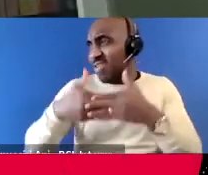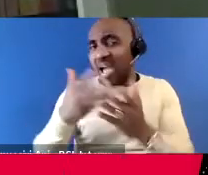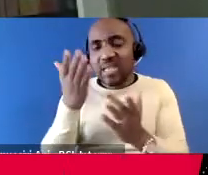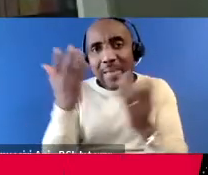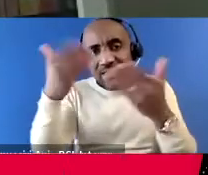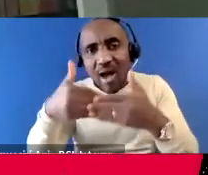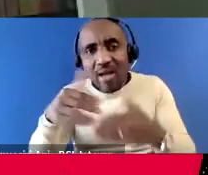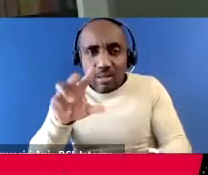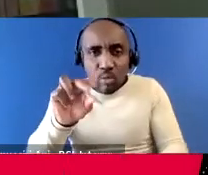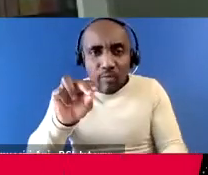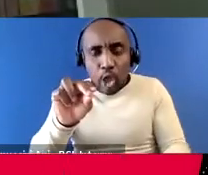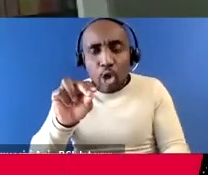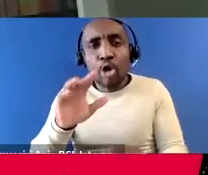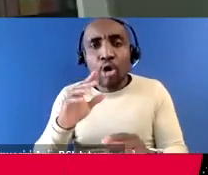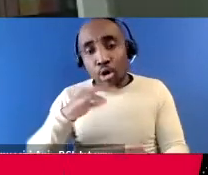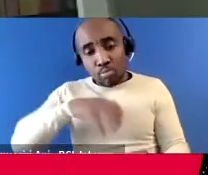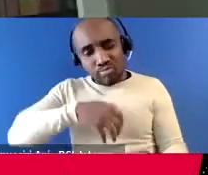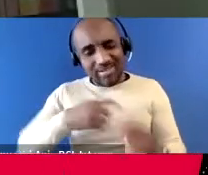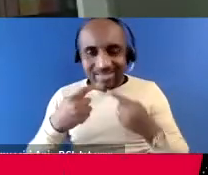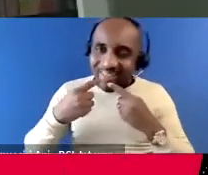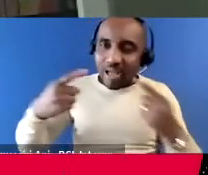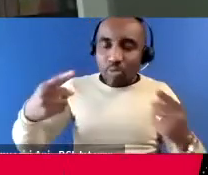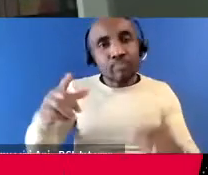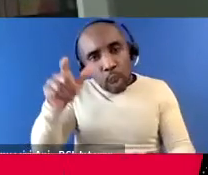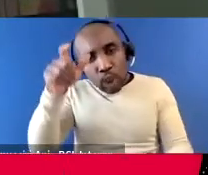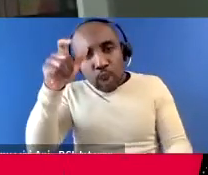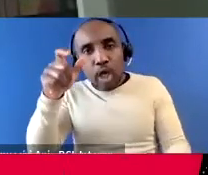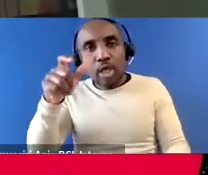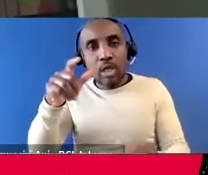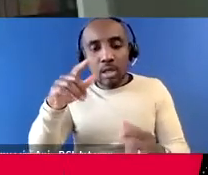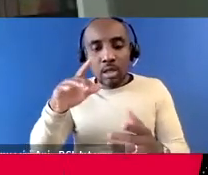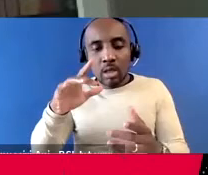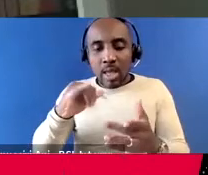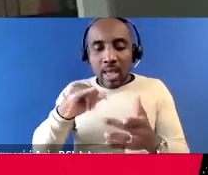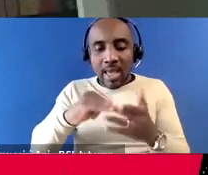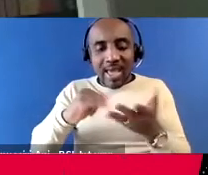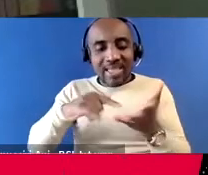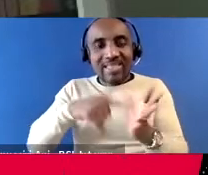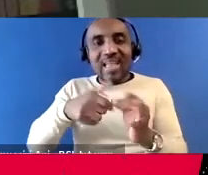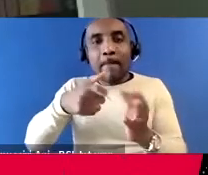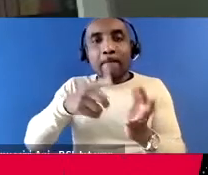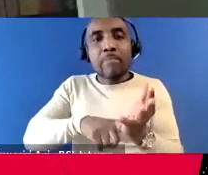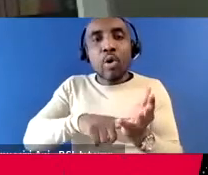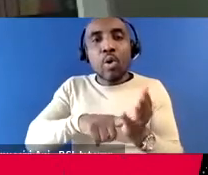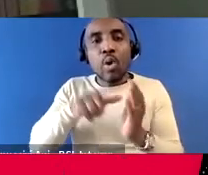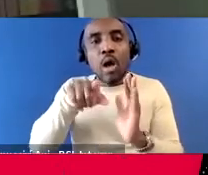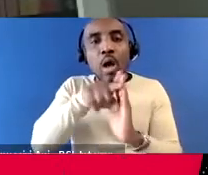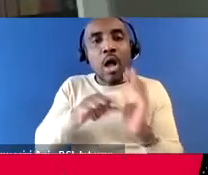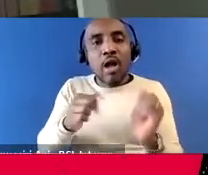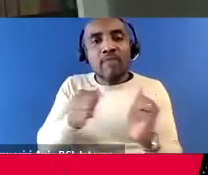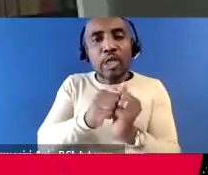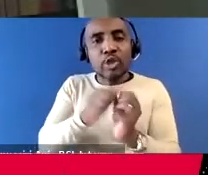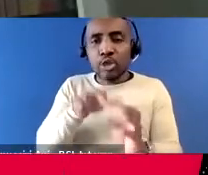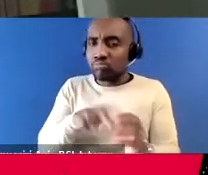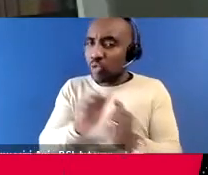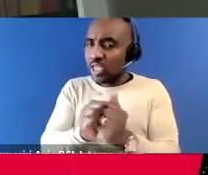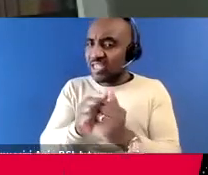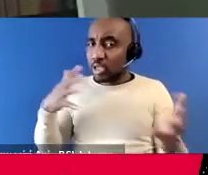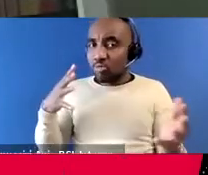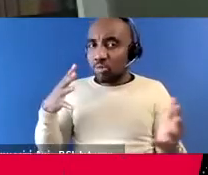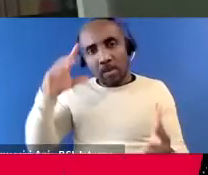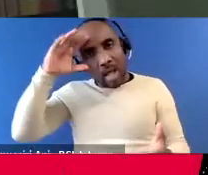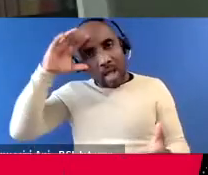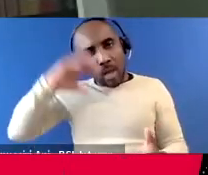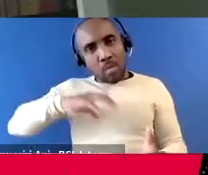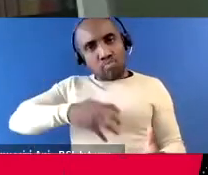midnight, the president announced that Turkey is withdrawing from the Istanbul Convention. By presidential decree unilaterally, which